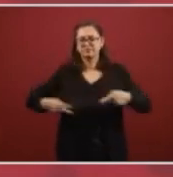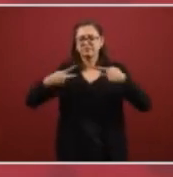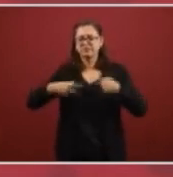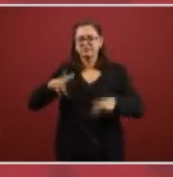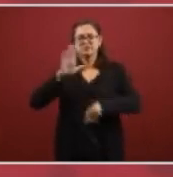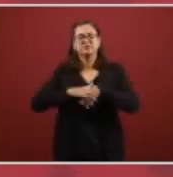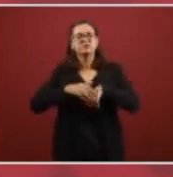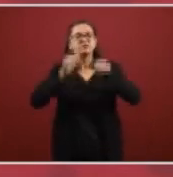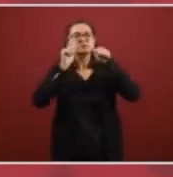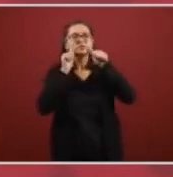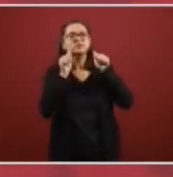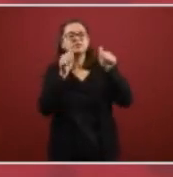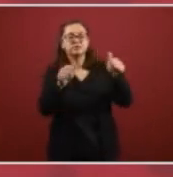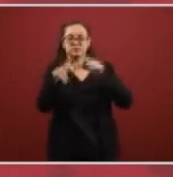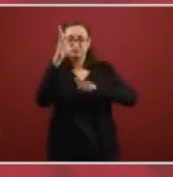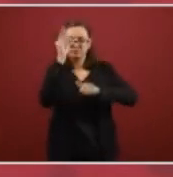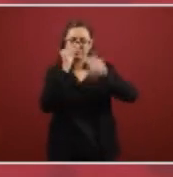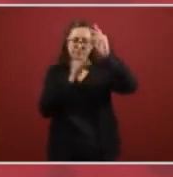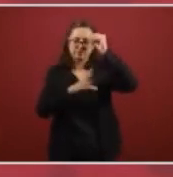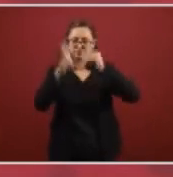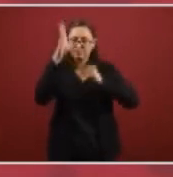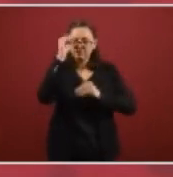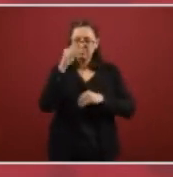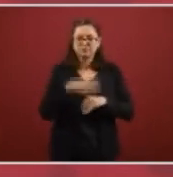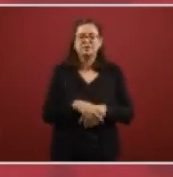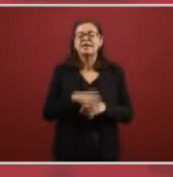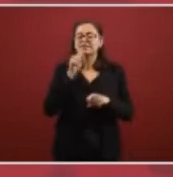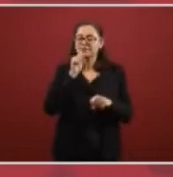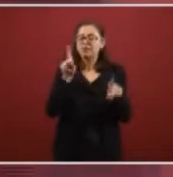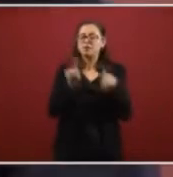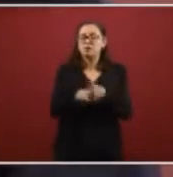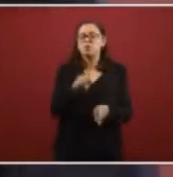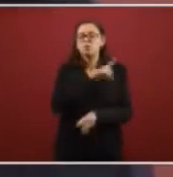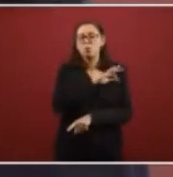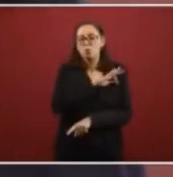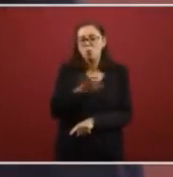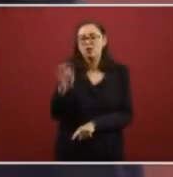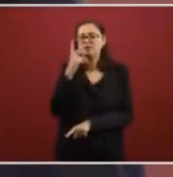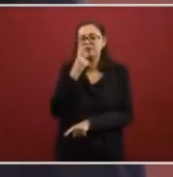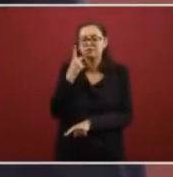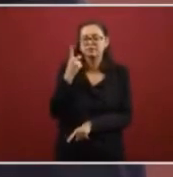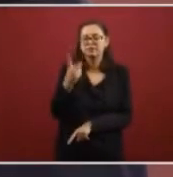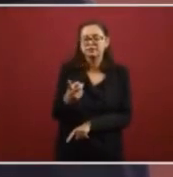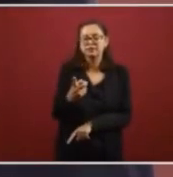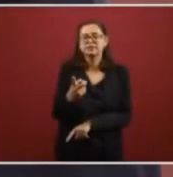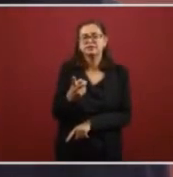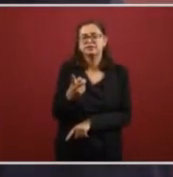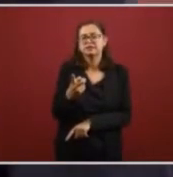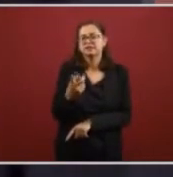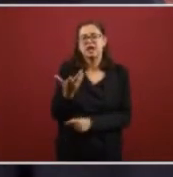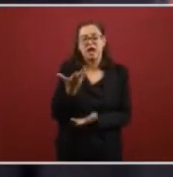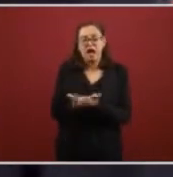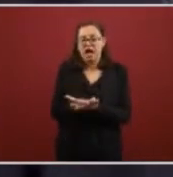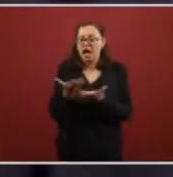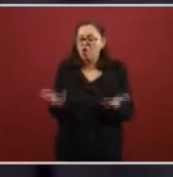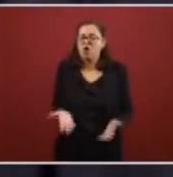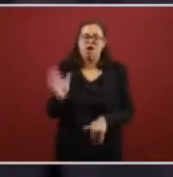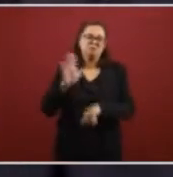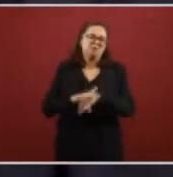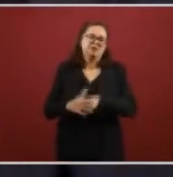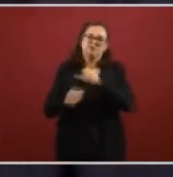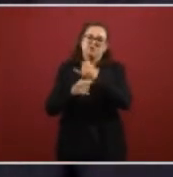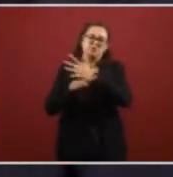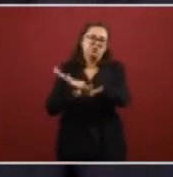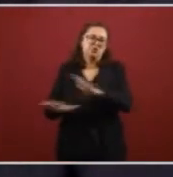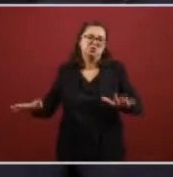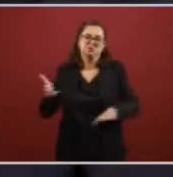Because the people are becoming informed. Yes, I can guarantee to you that there's a lot more information